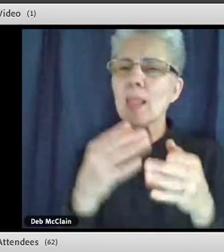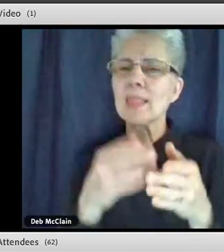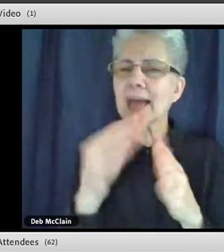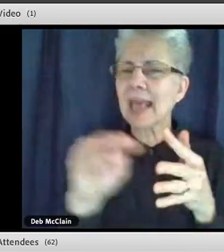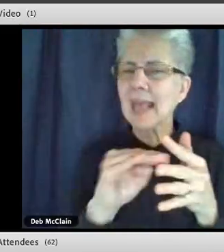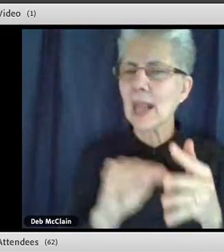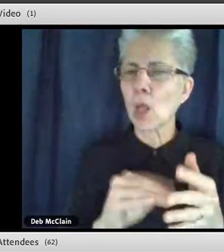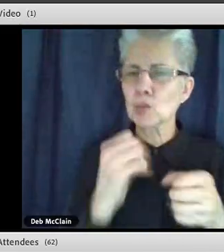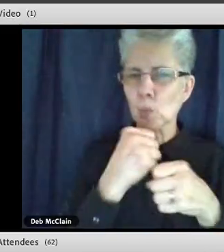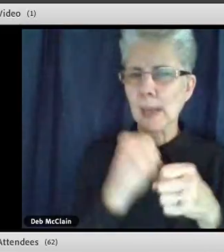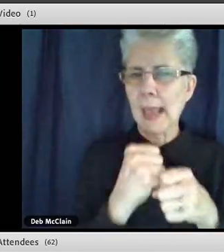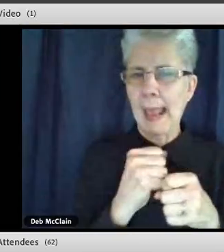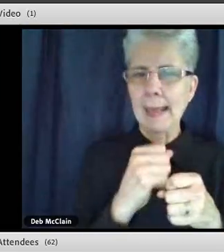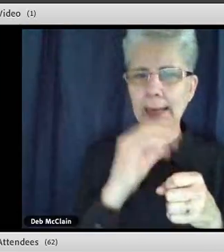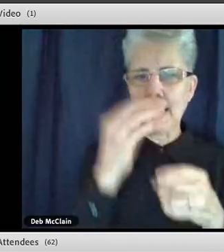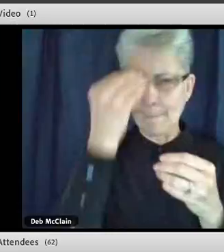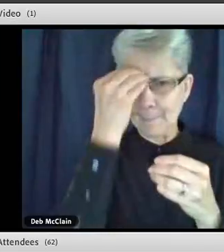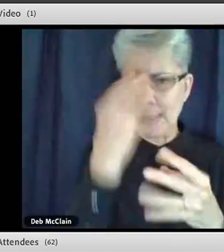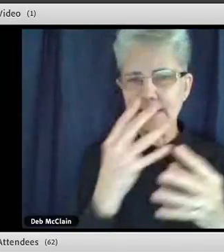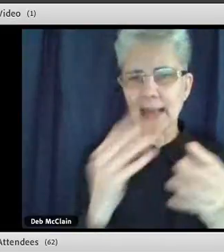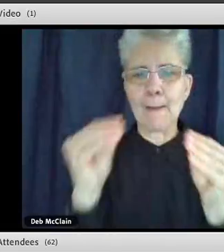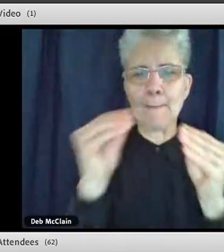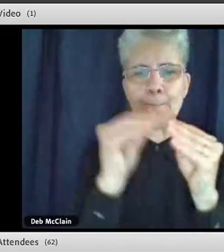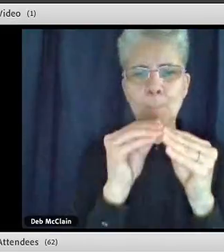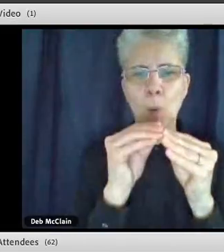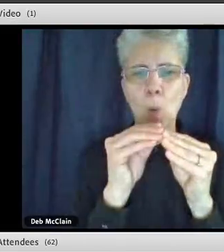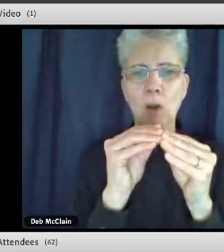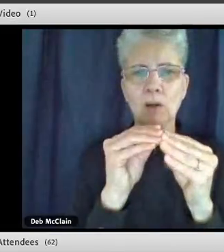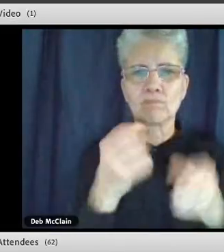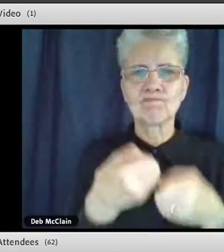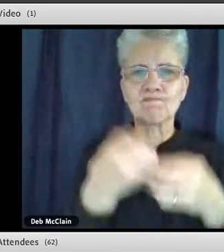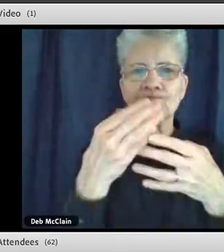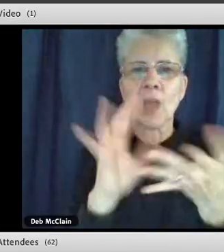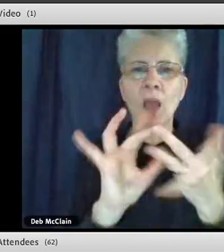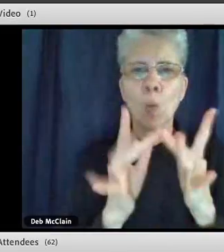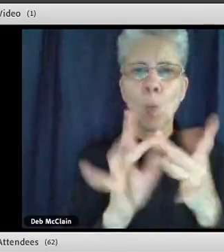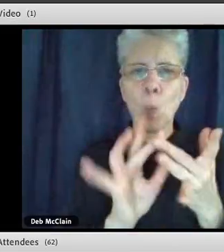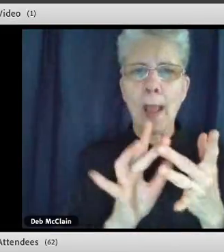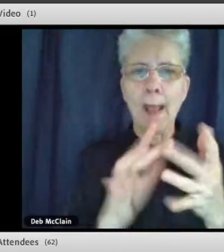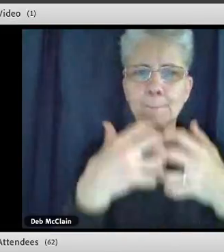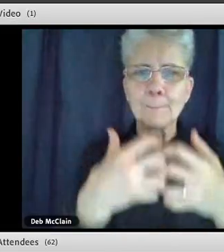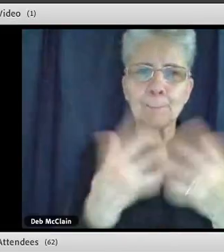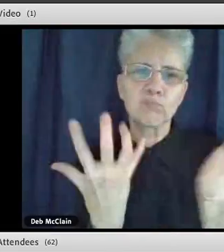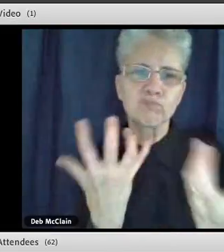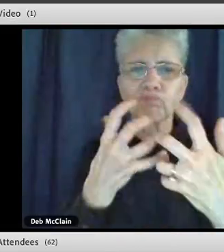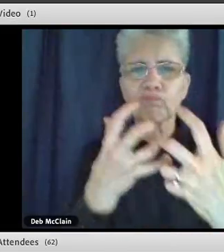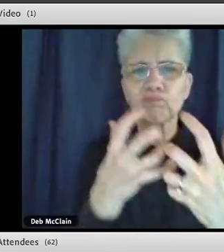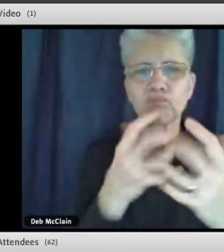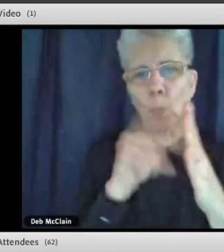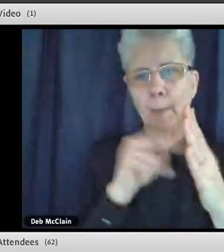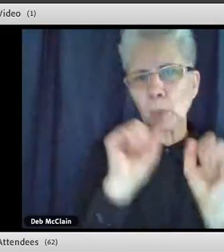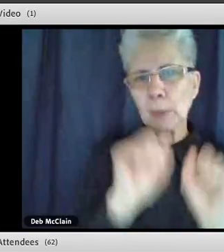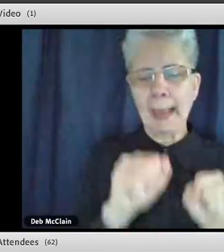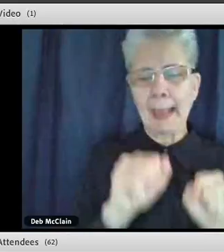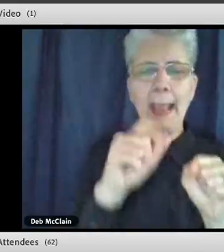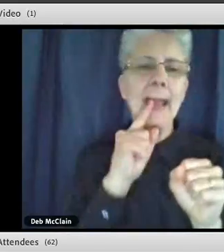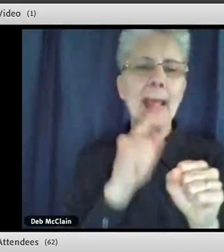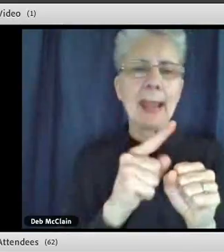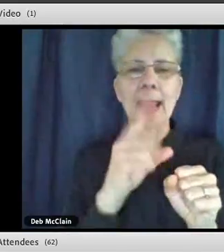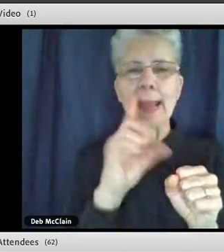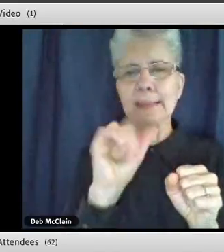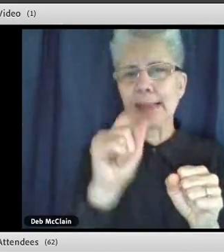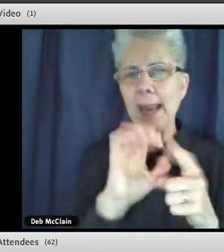create metadata that's more of the web. Okay, so more machine actionable, that better fits within a linked data environment.